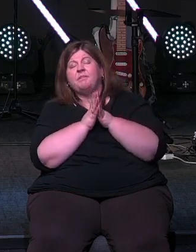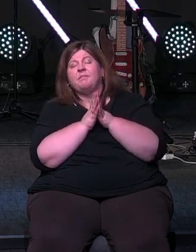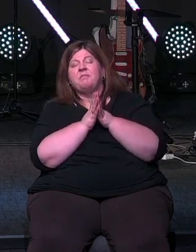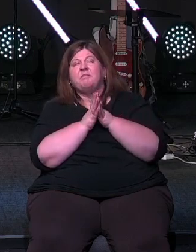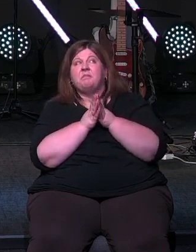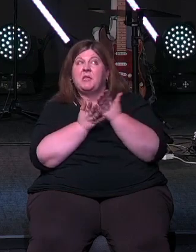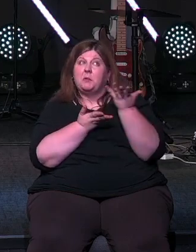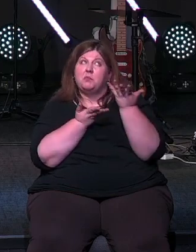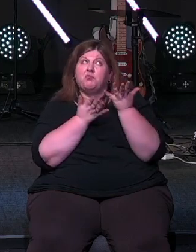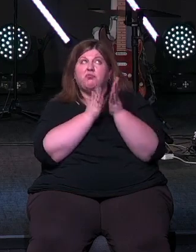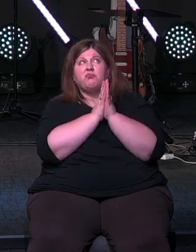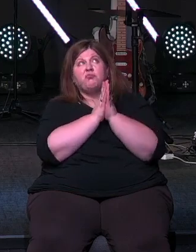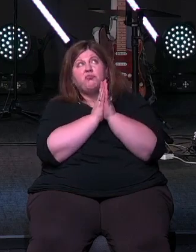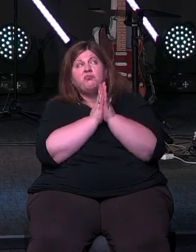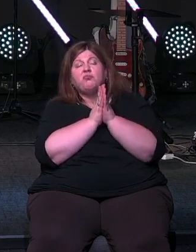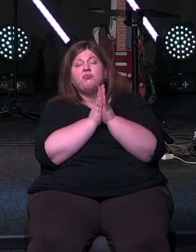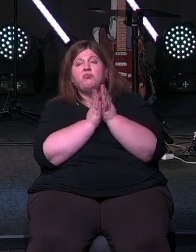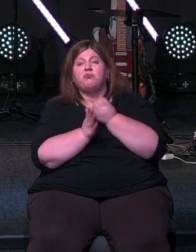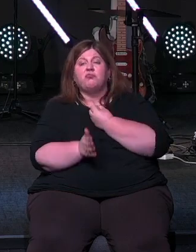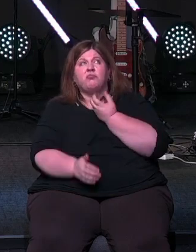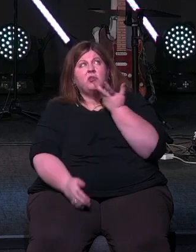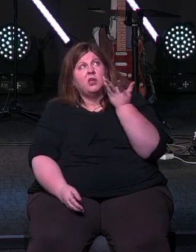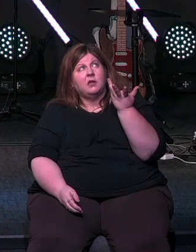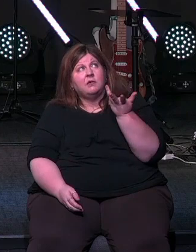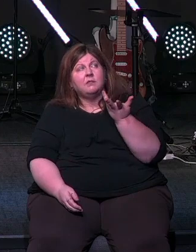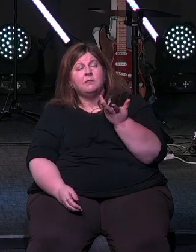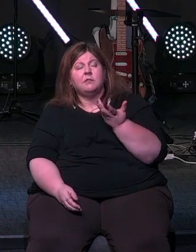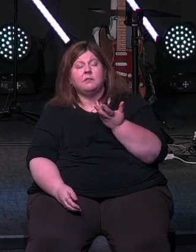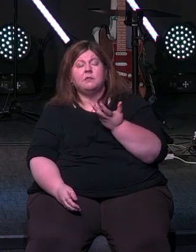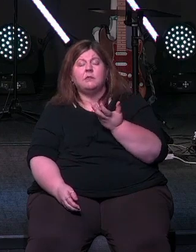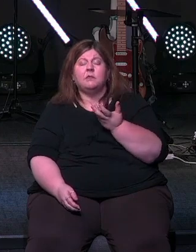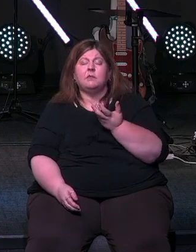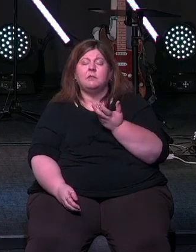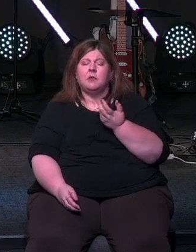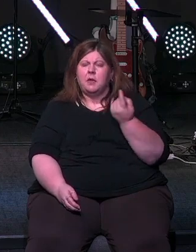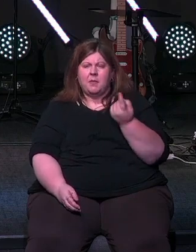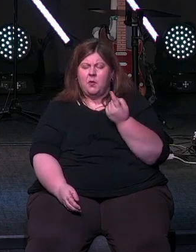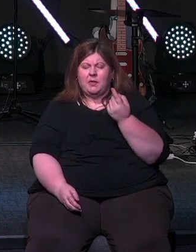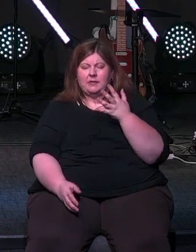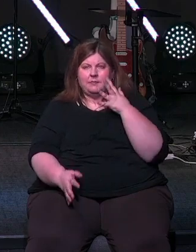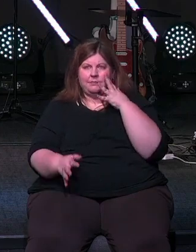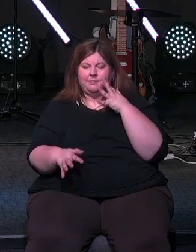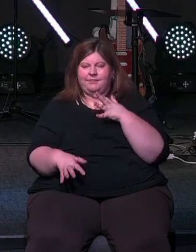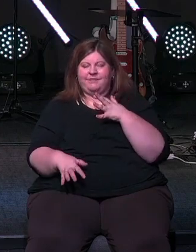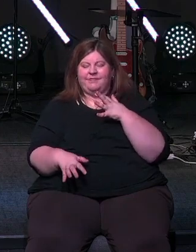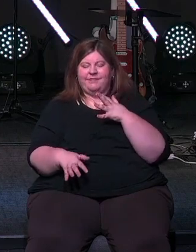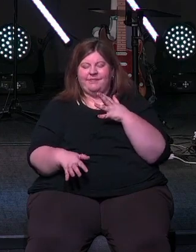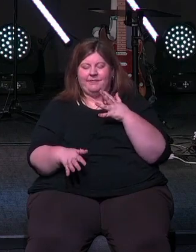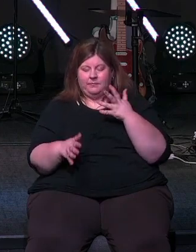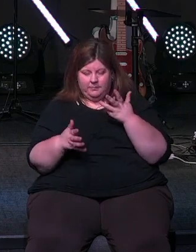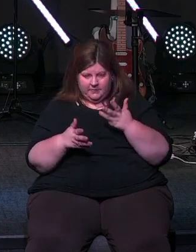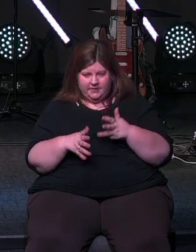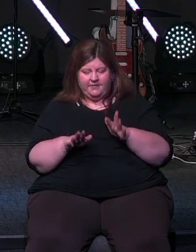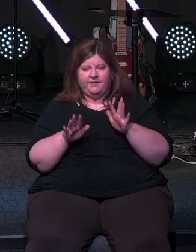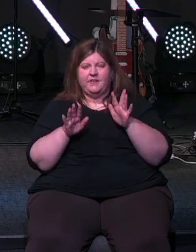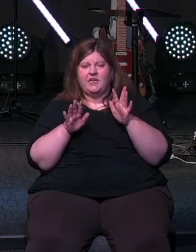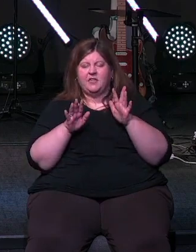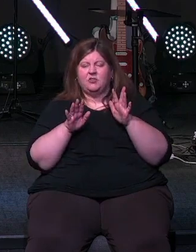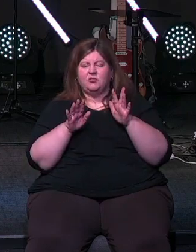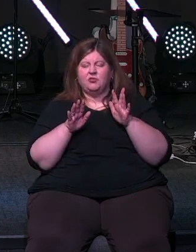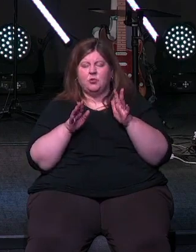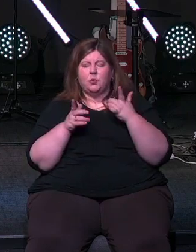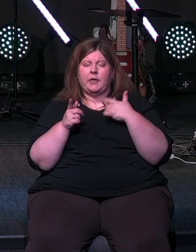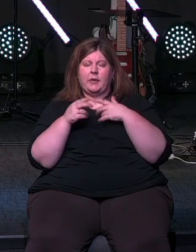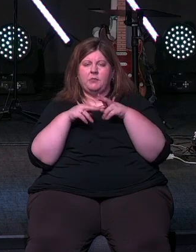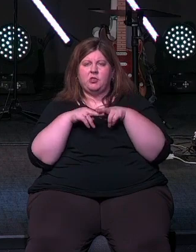talk, share my heart. I'm always amazed that when I walk away from a time or a